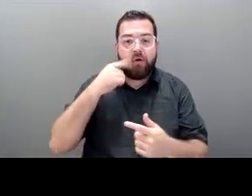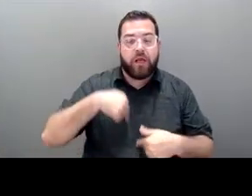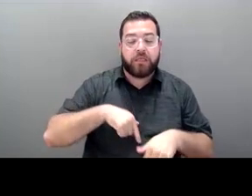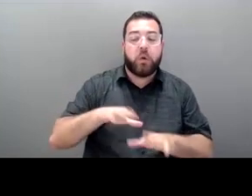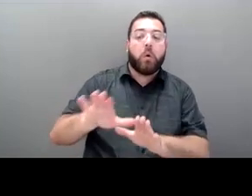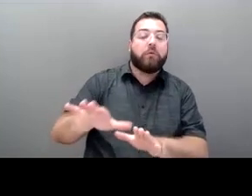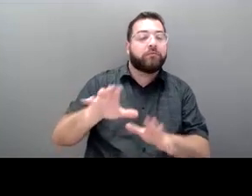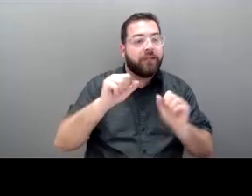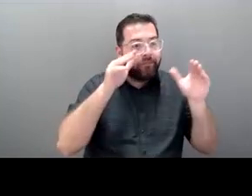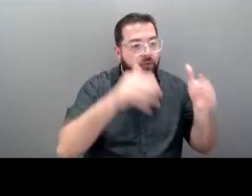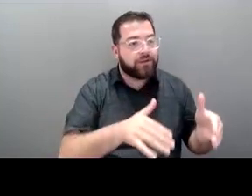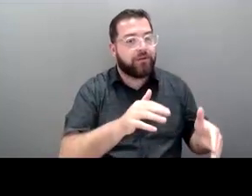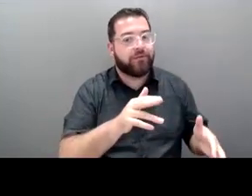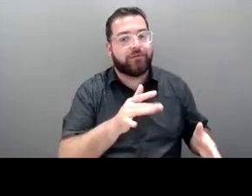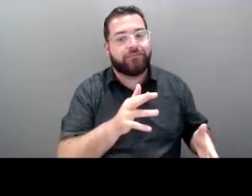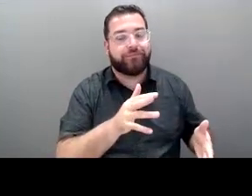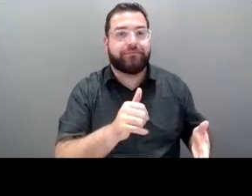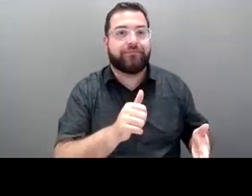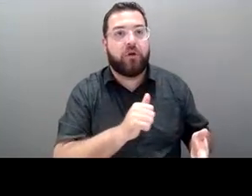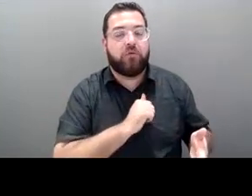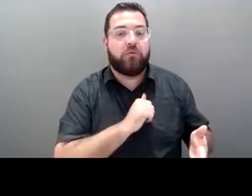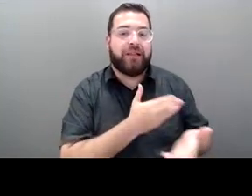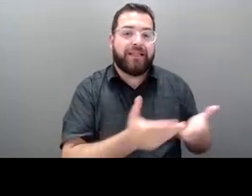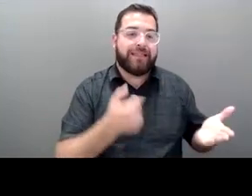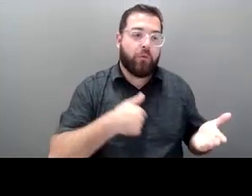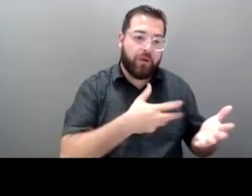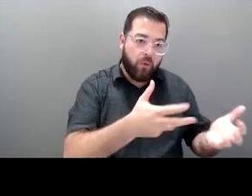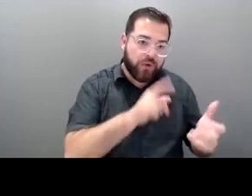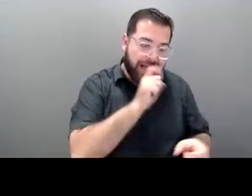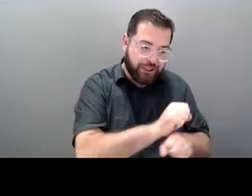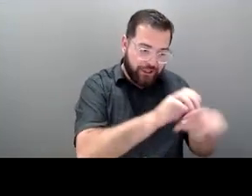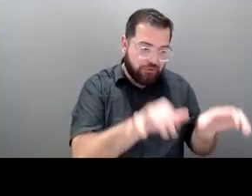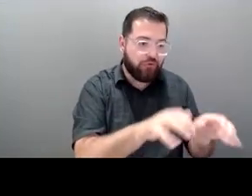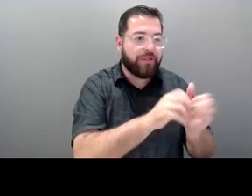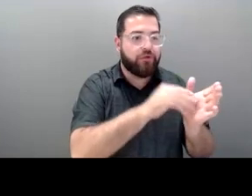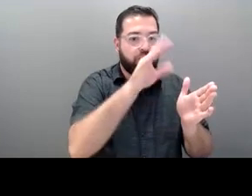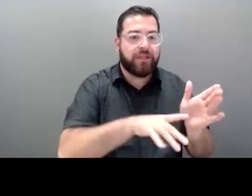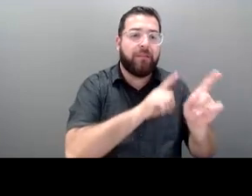our own, like the things that we want to be doing with students, mentoring, the critical